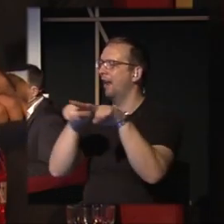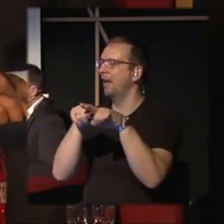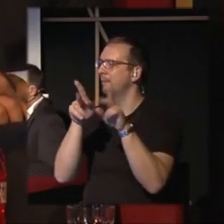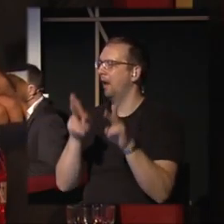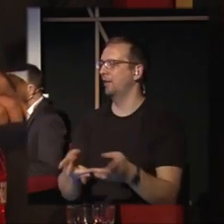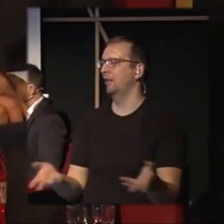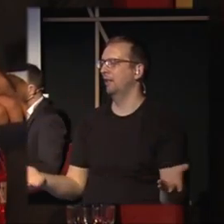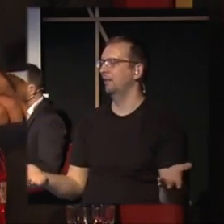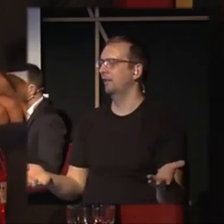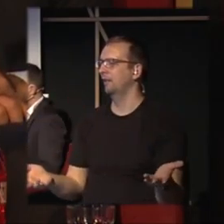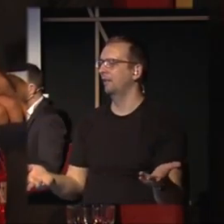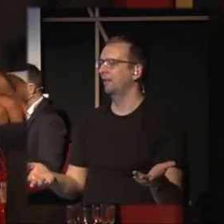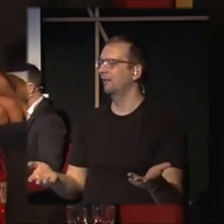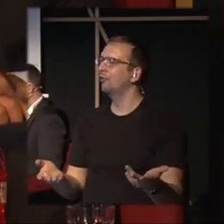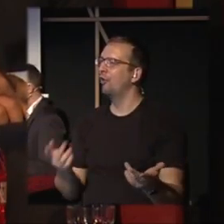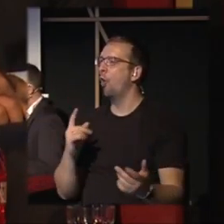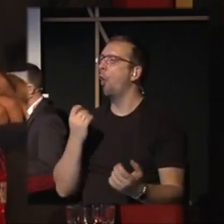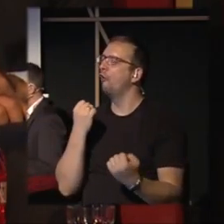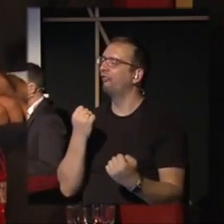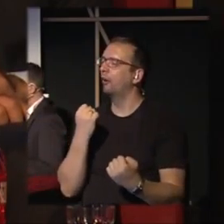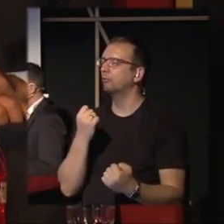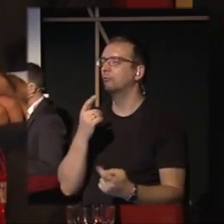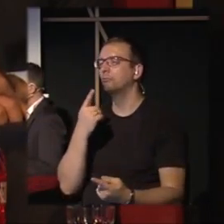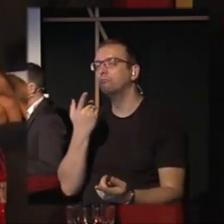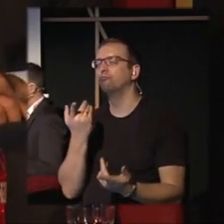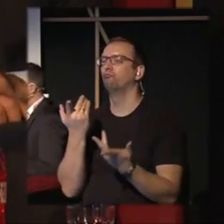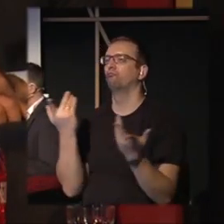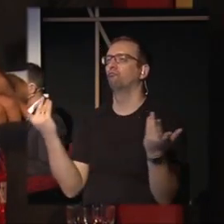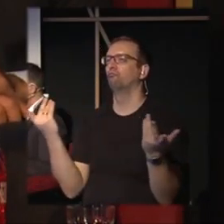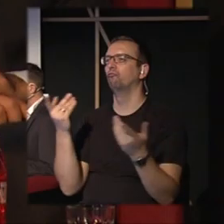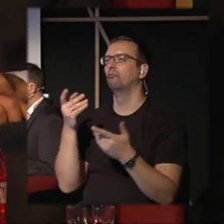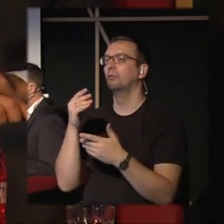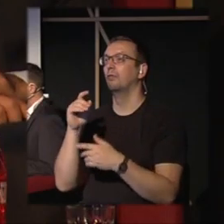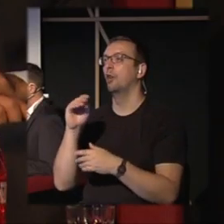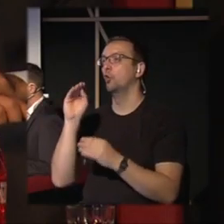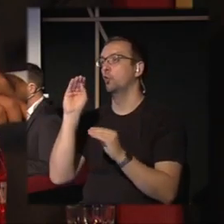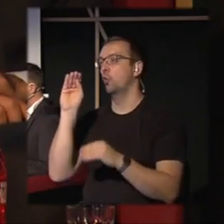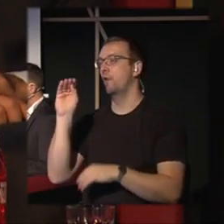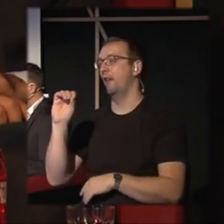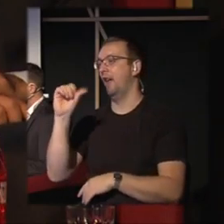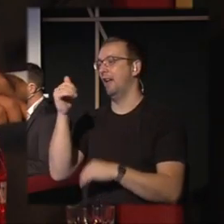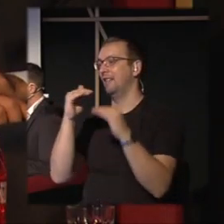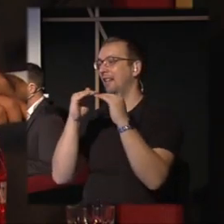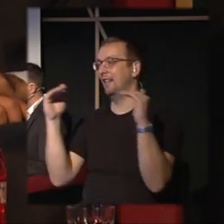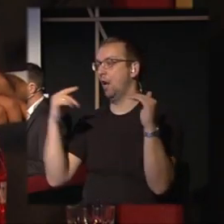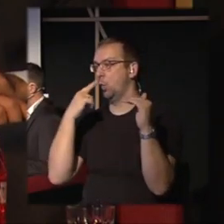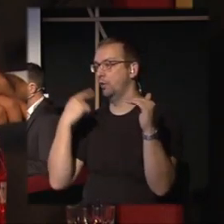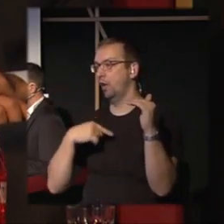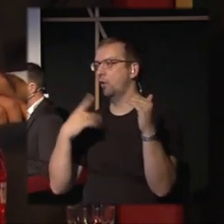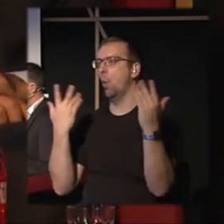the Russian national team games. So that was amazing, and